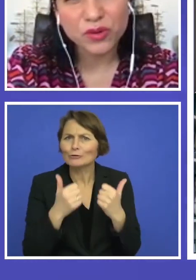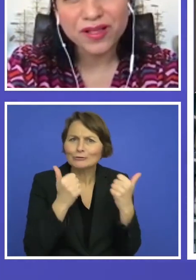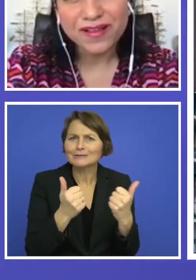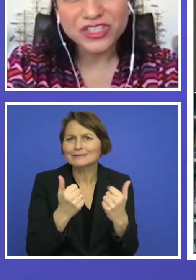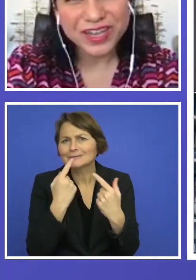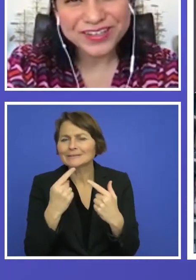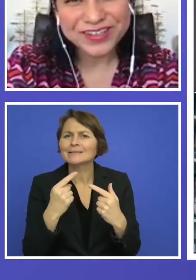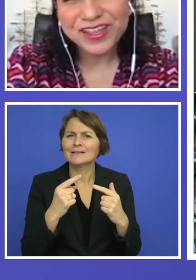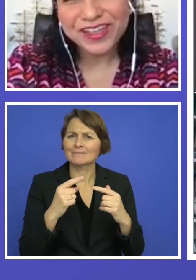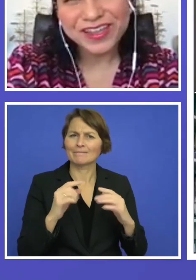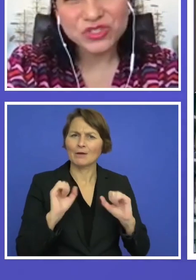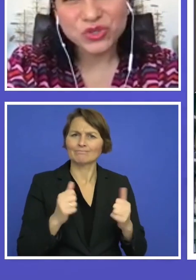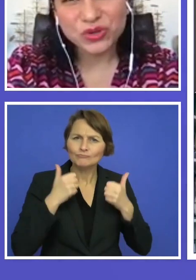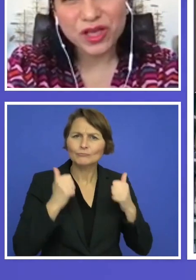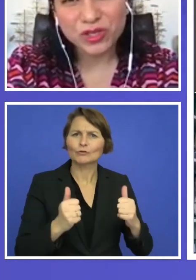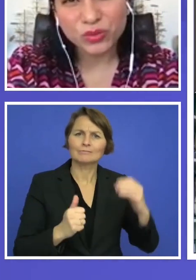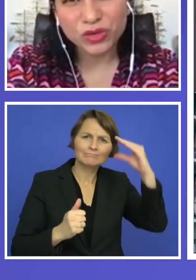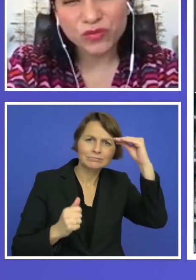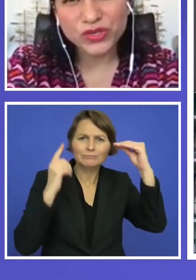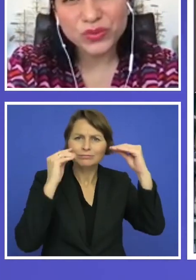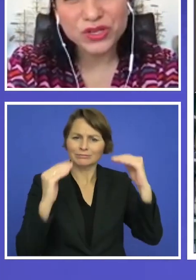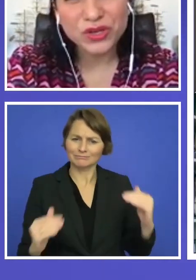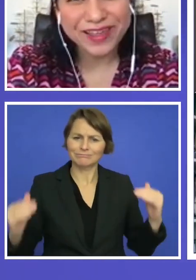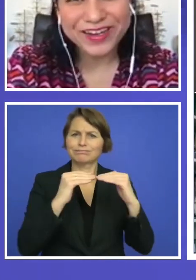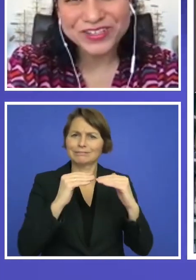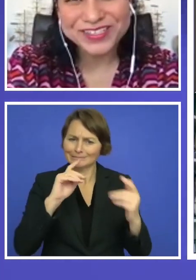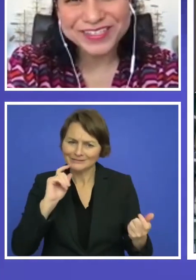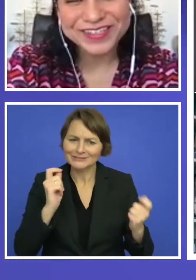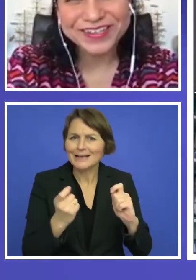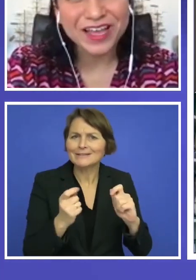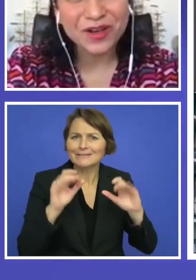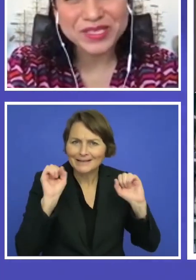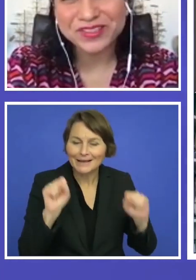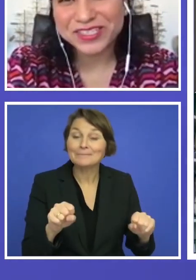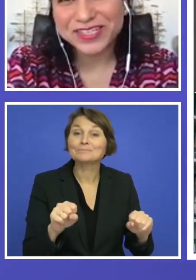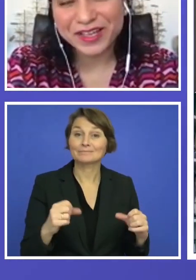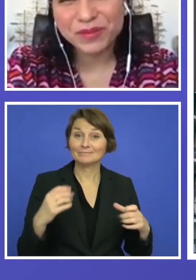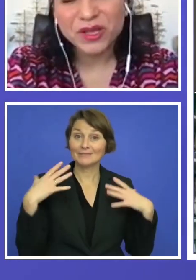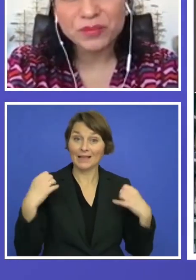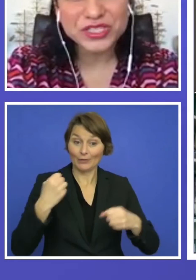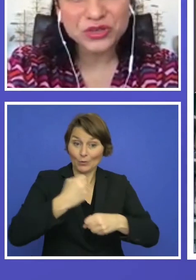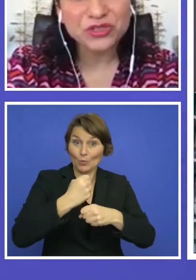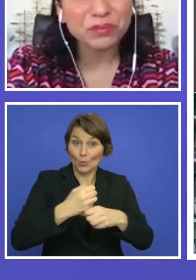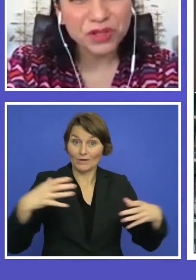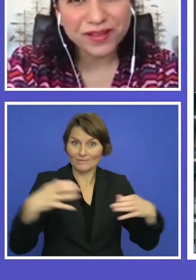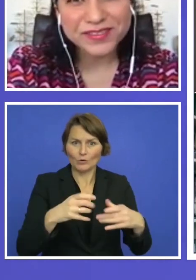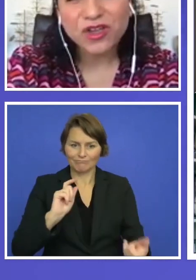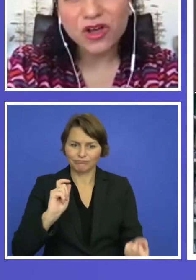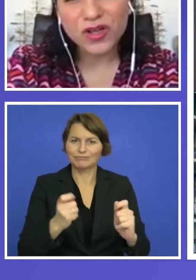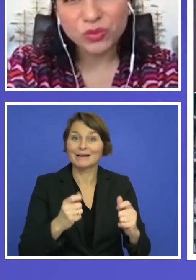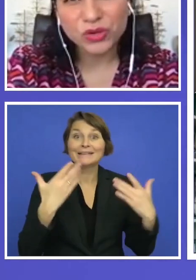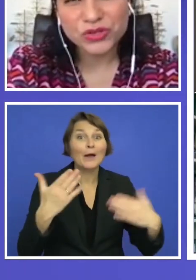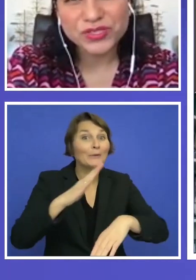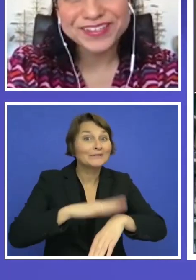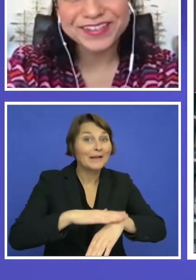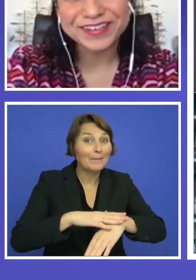equitable change in the social and health workforce. We know that action is needed, and now is the time. Please turn the applause of